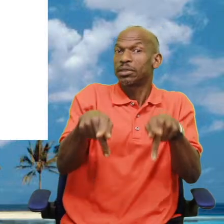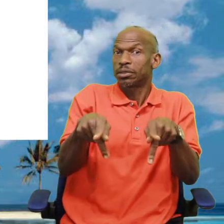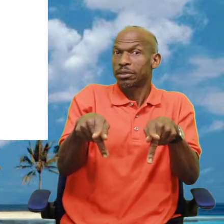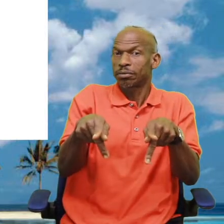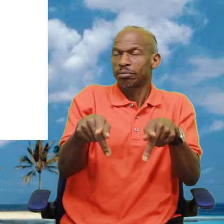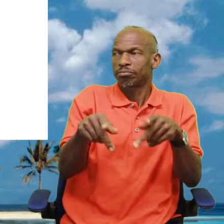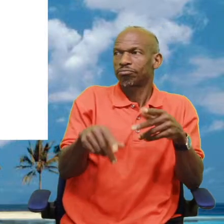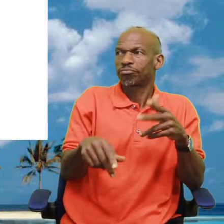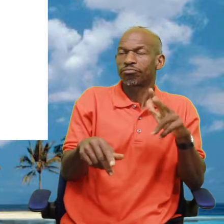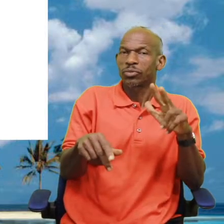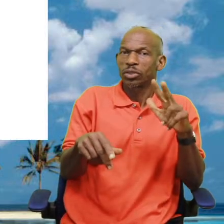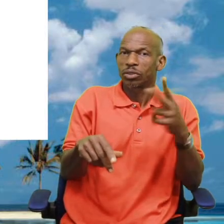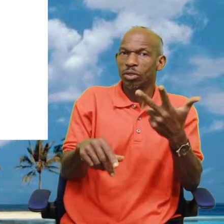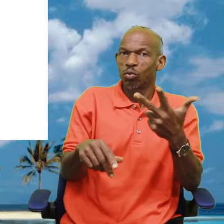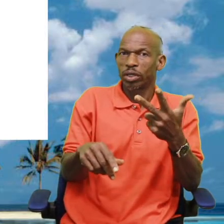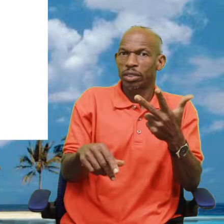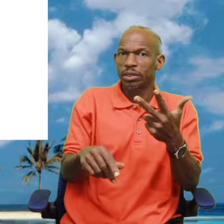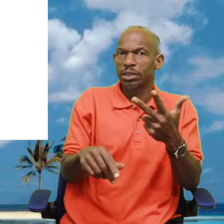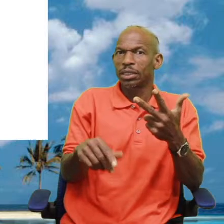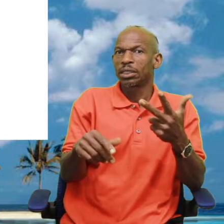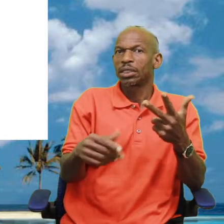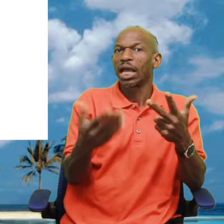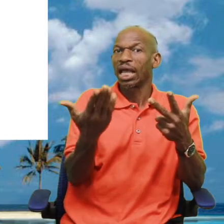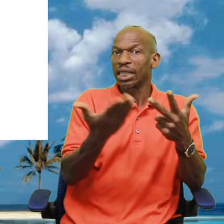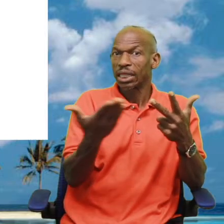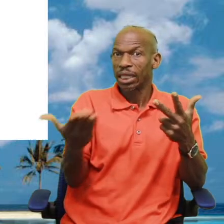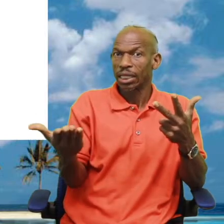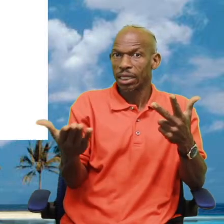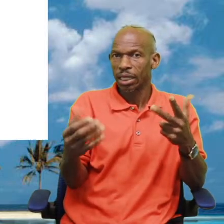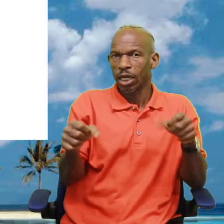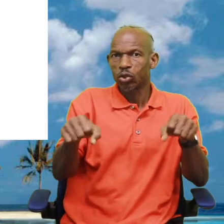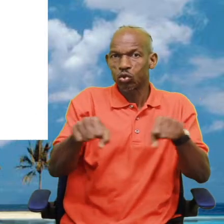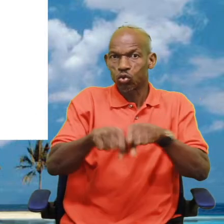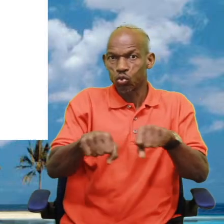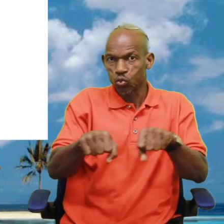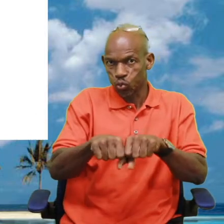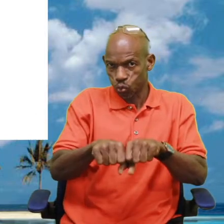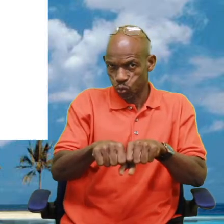And I have a shoe, a pair of shoes.